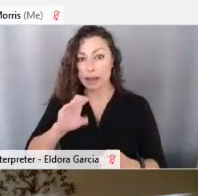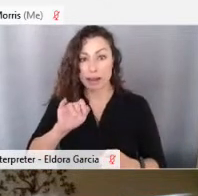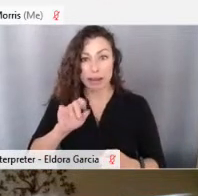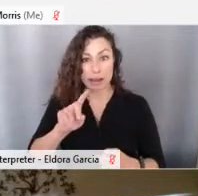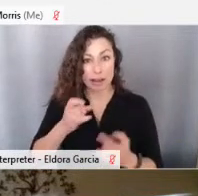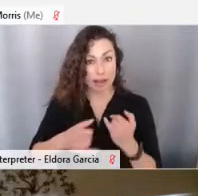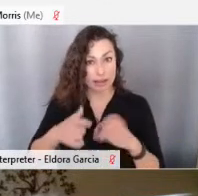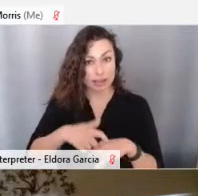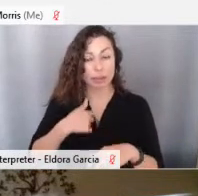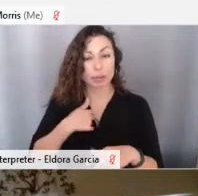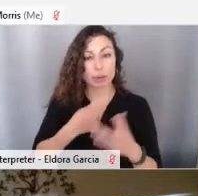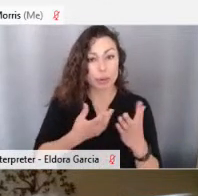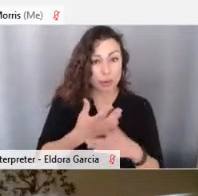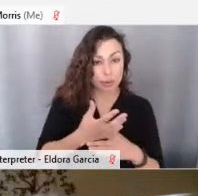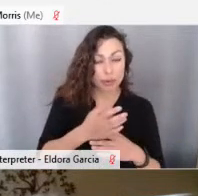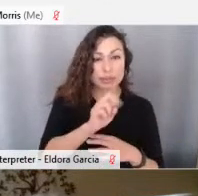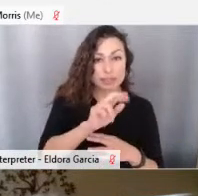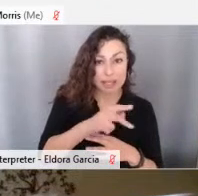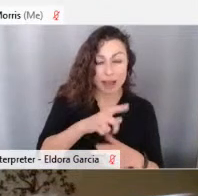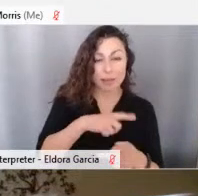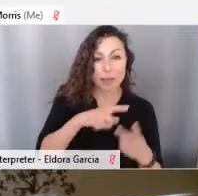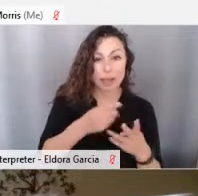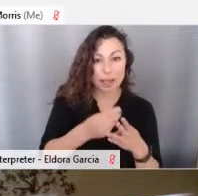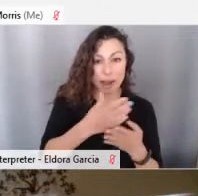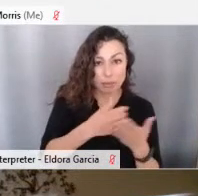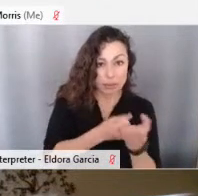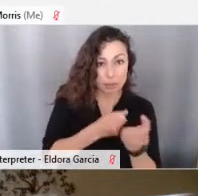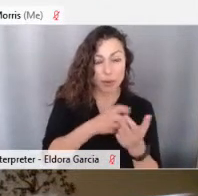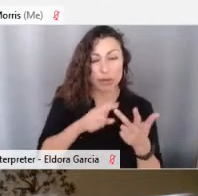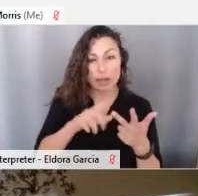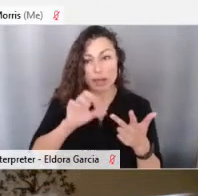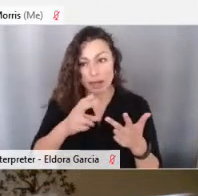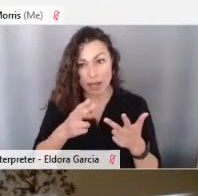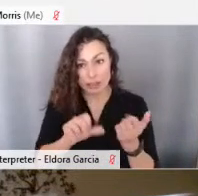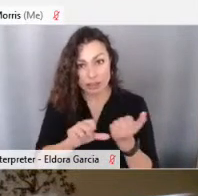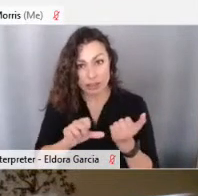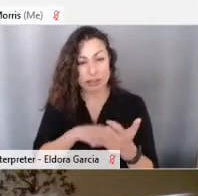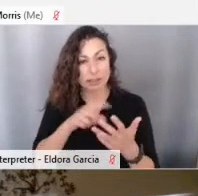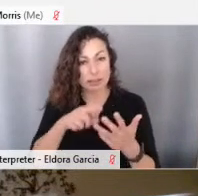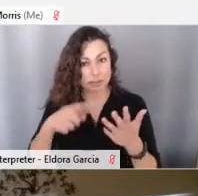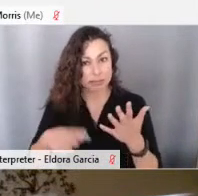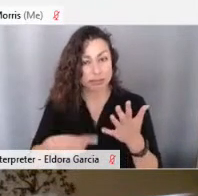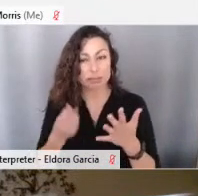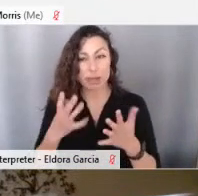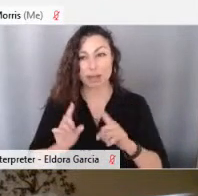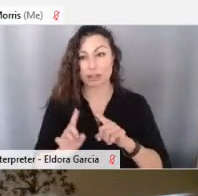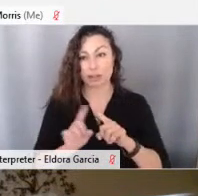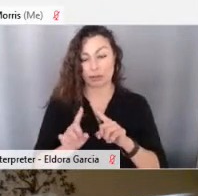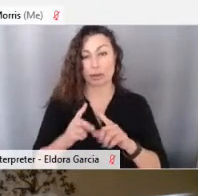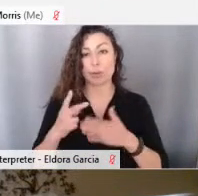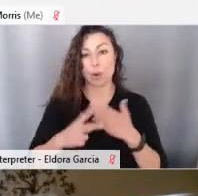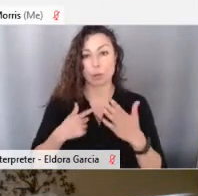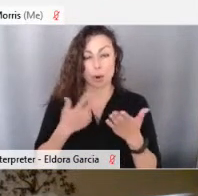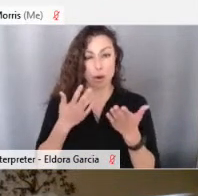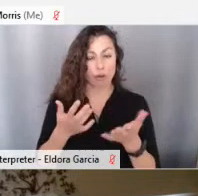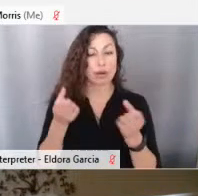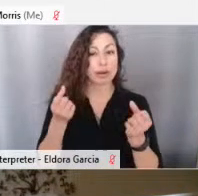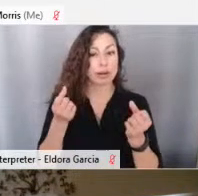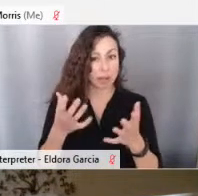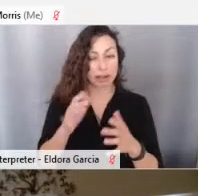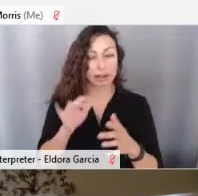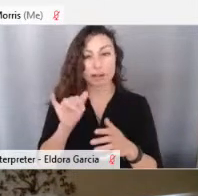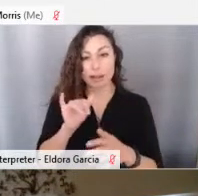through income support, the SNAP program, cash assistance programs, many of the programs we offer, energy